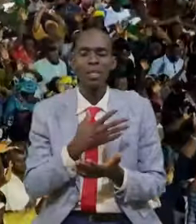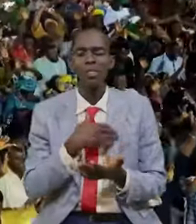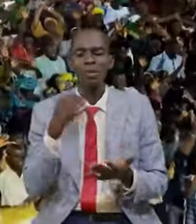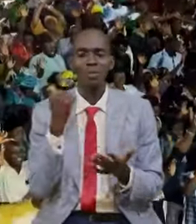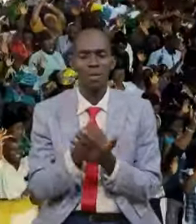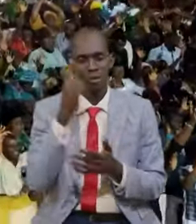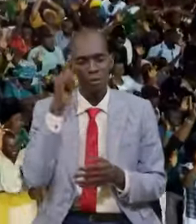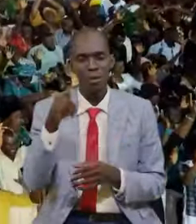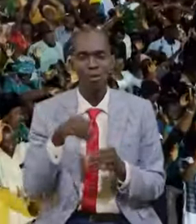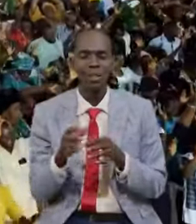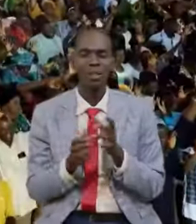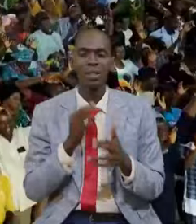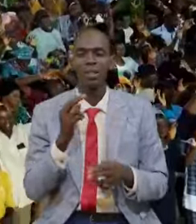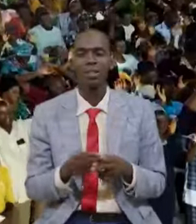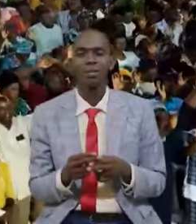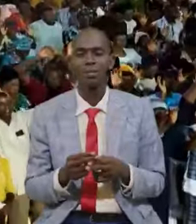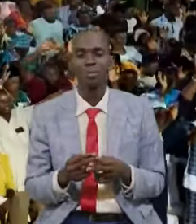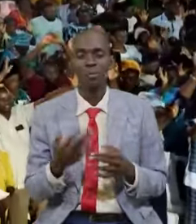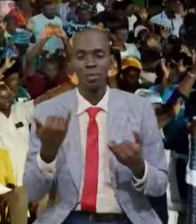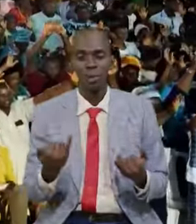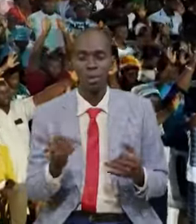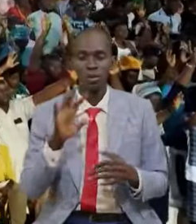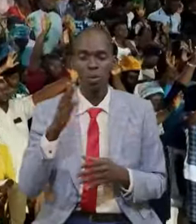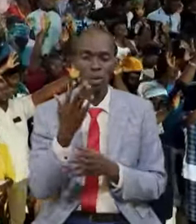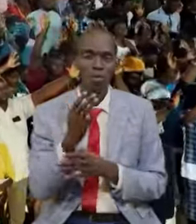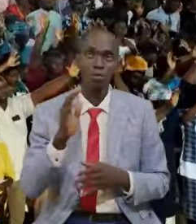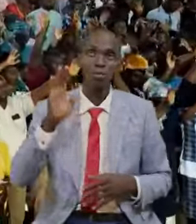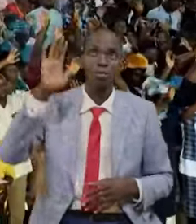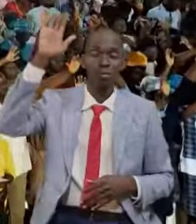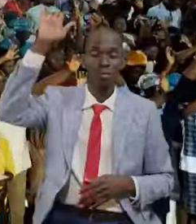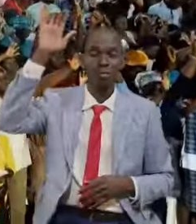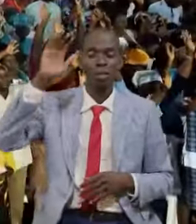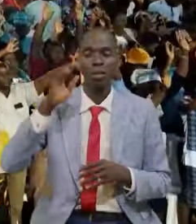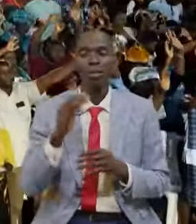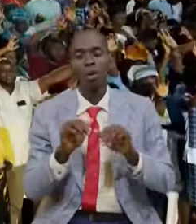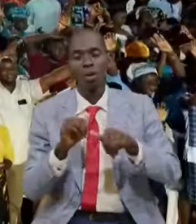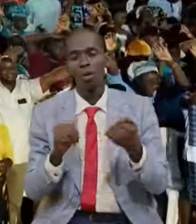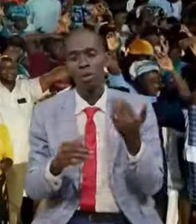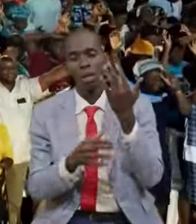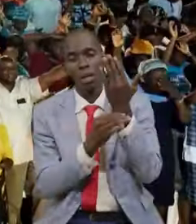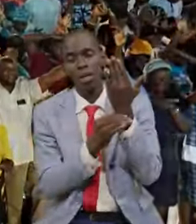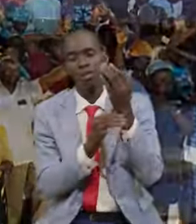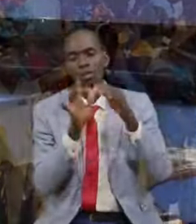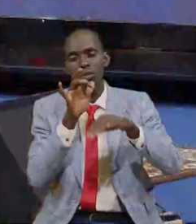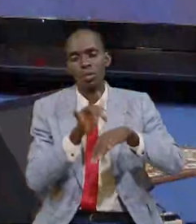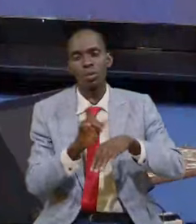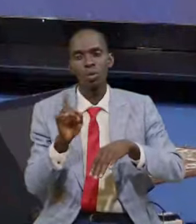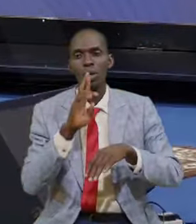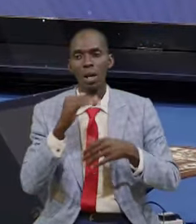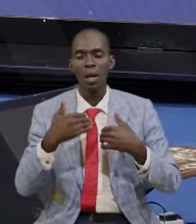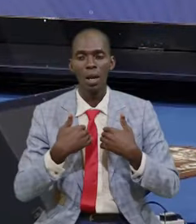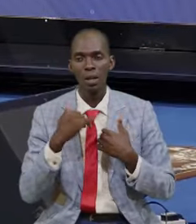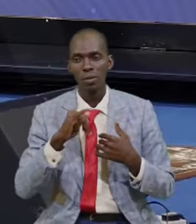you. Raise up that hand and lay the other hand where you have any sickness,